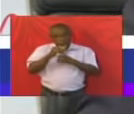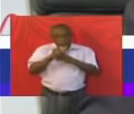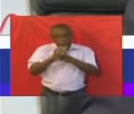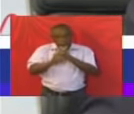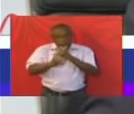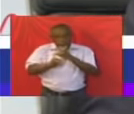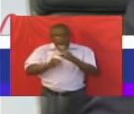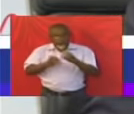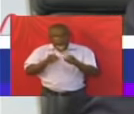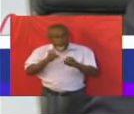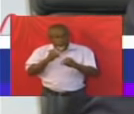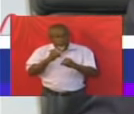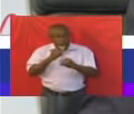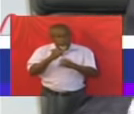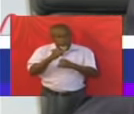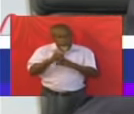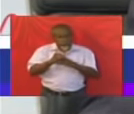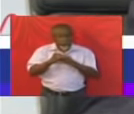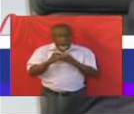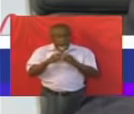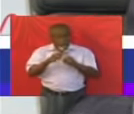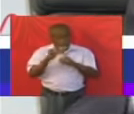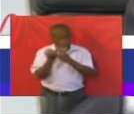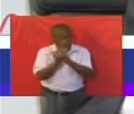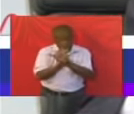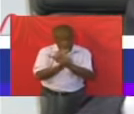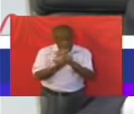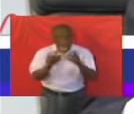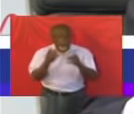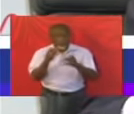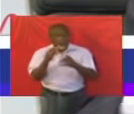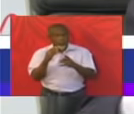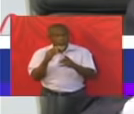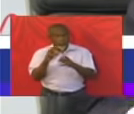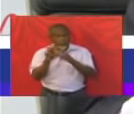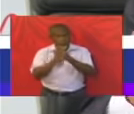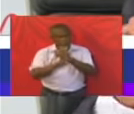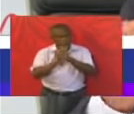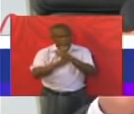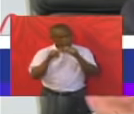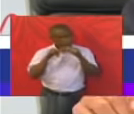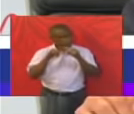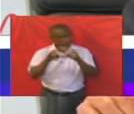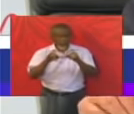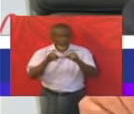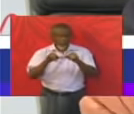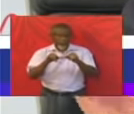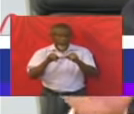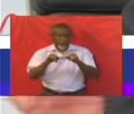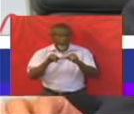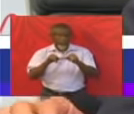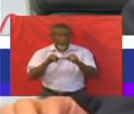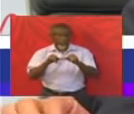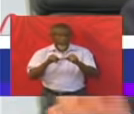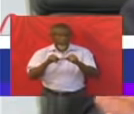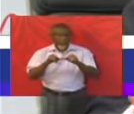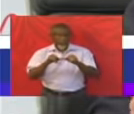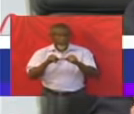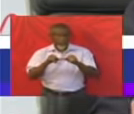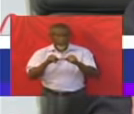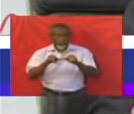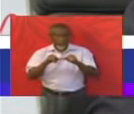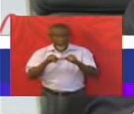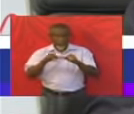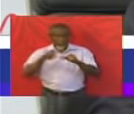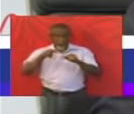make antibodies. The vaccine cannot pass across the placenta to the baby. So that's the